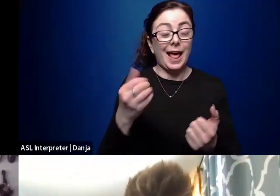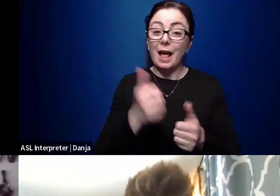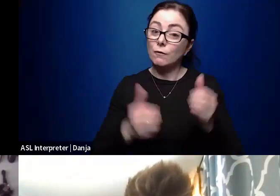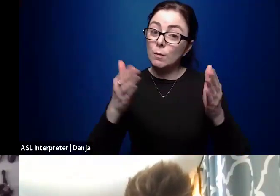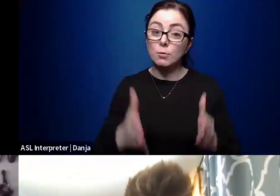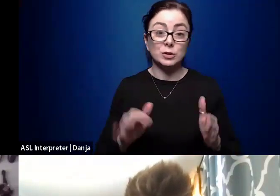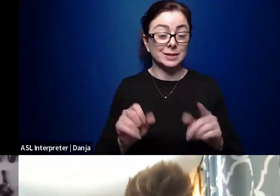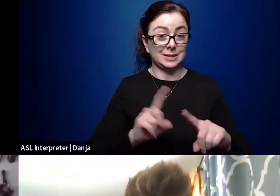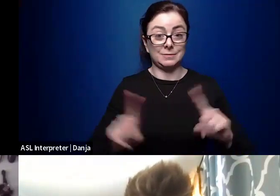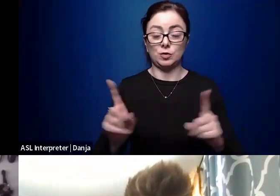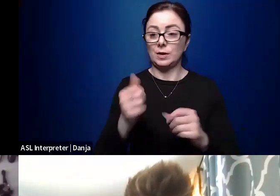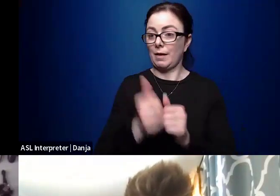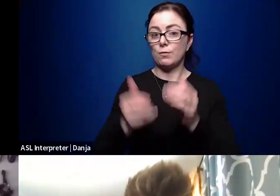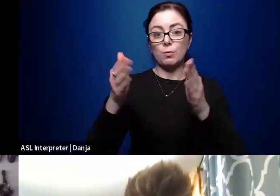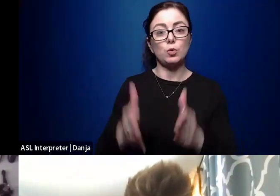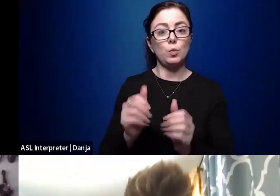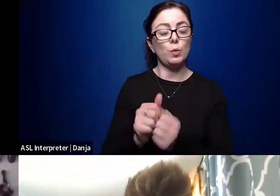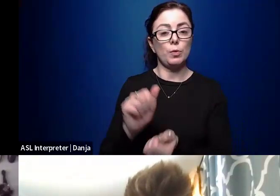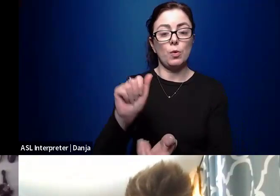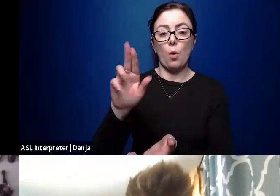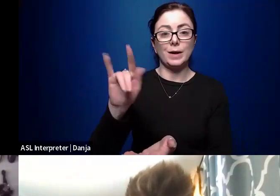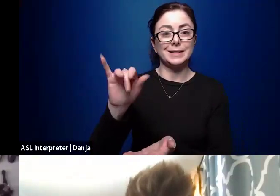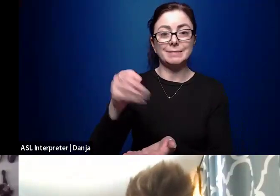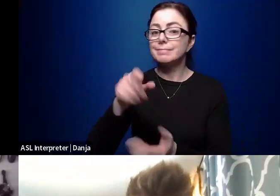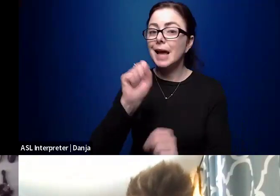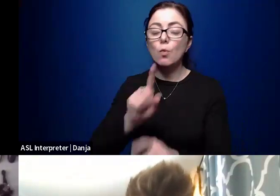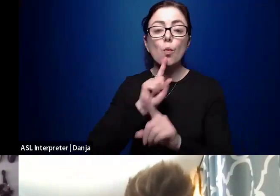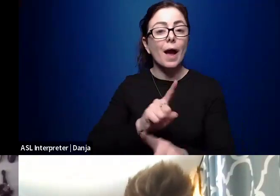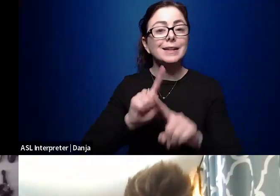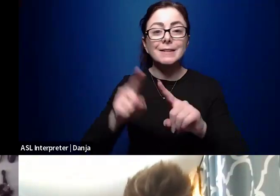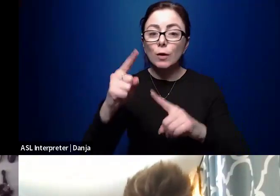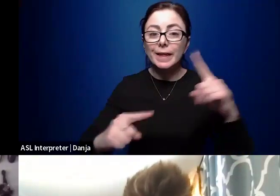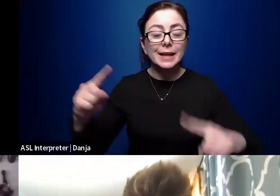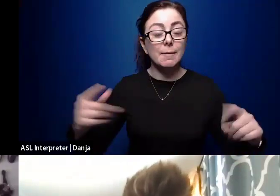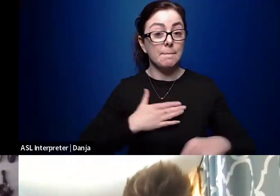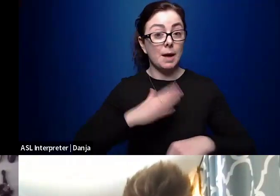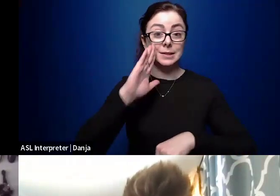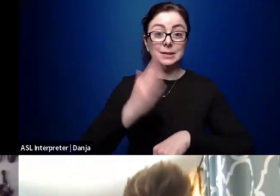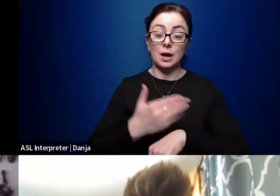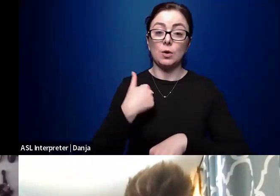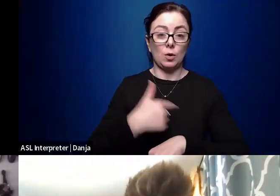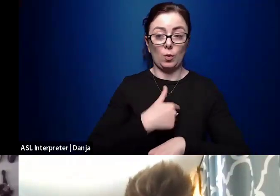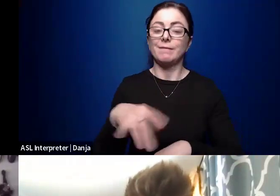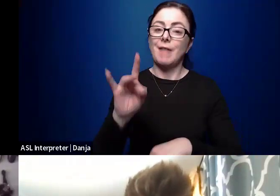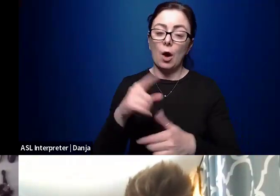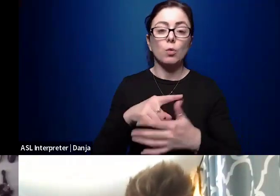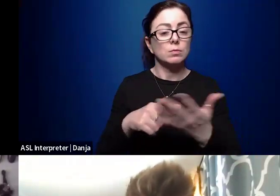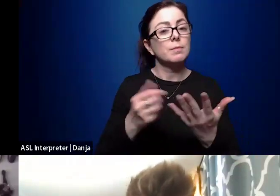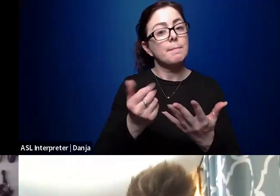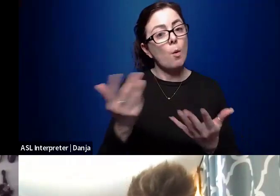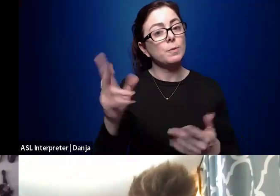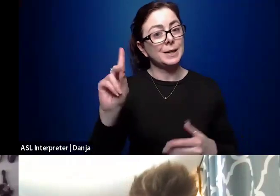with autism can react differently to everything. Like I said, my son, we found out multiple diagnoses. We found